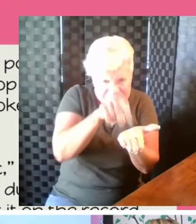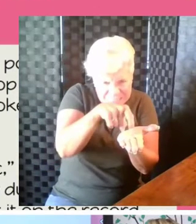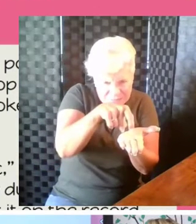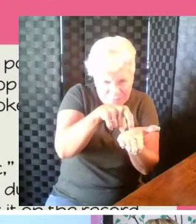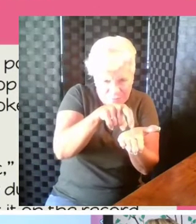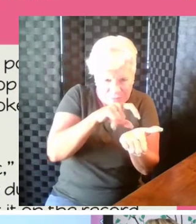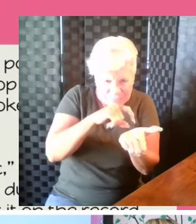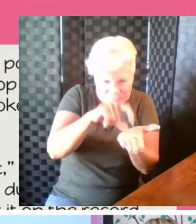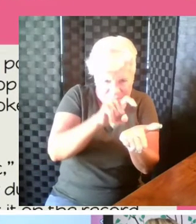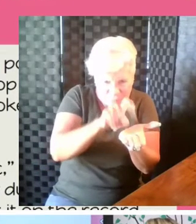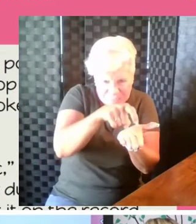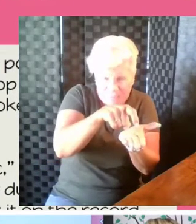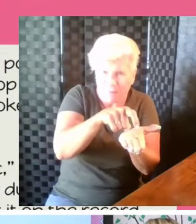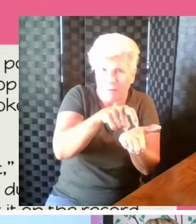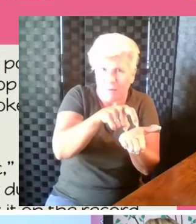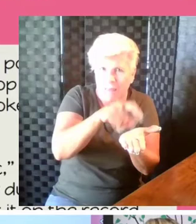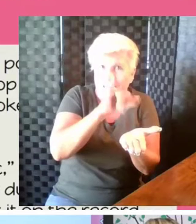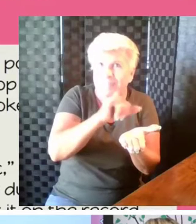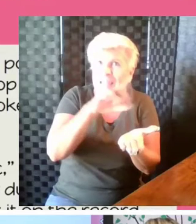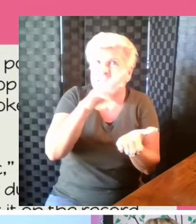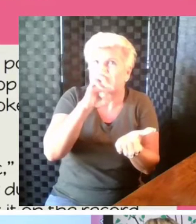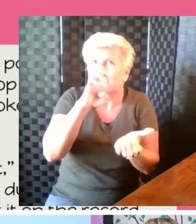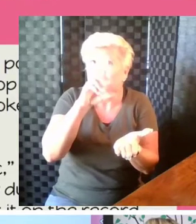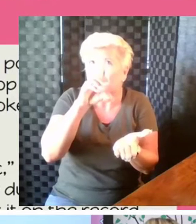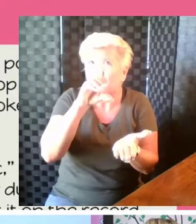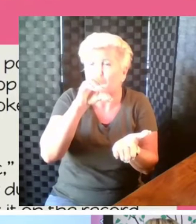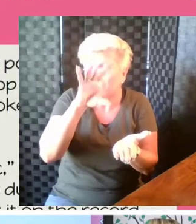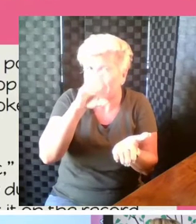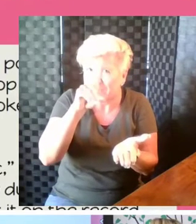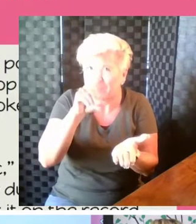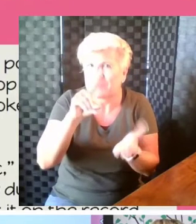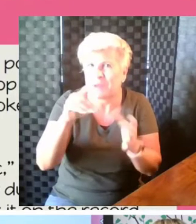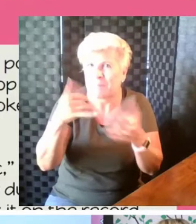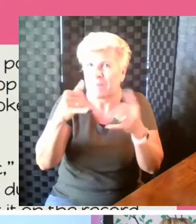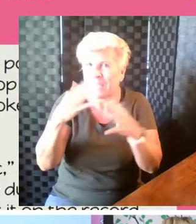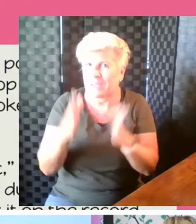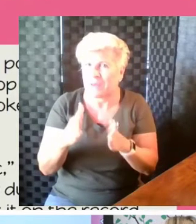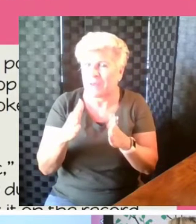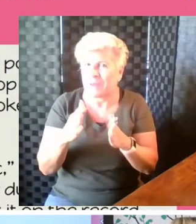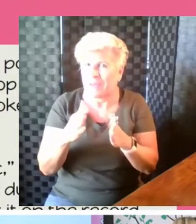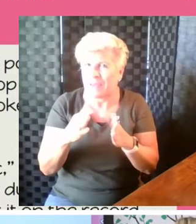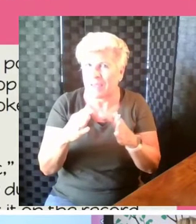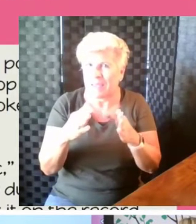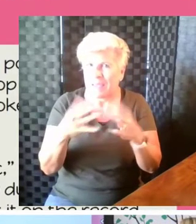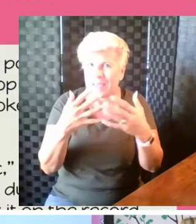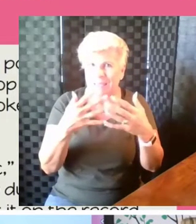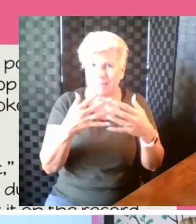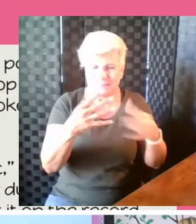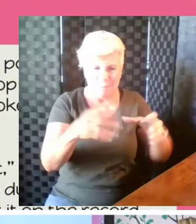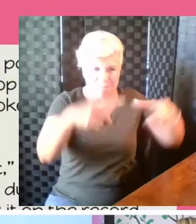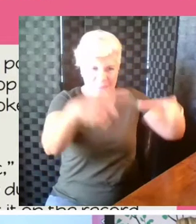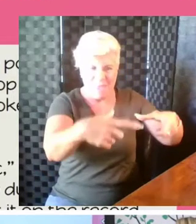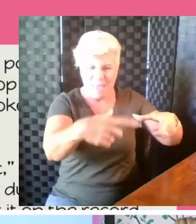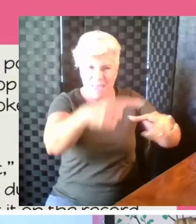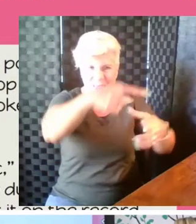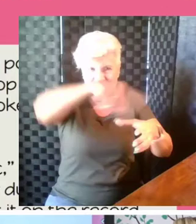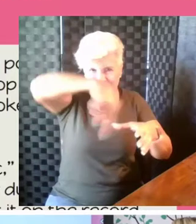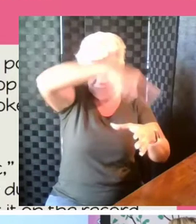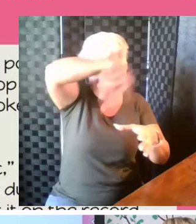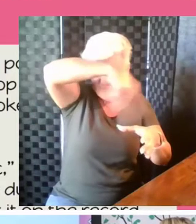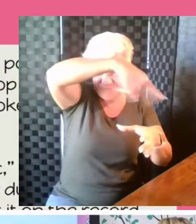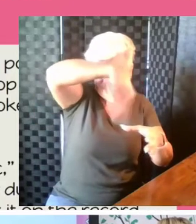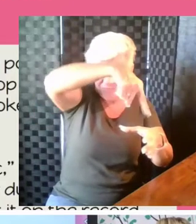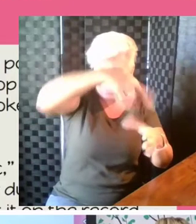end. "That's a record player. It plays music," said Grandma. She picked up a